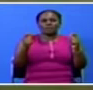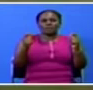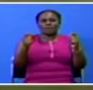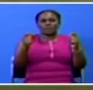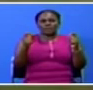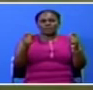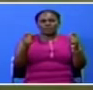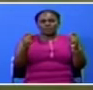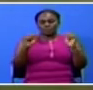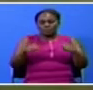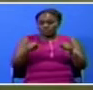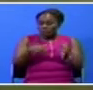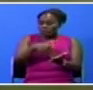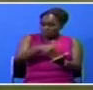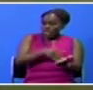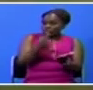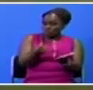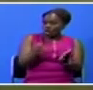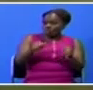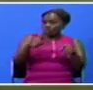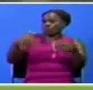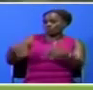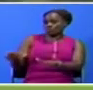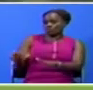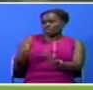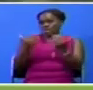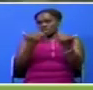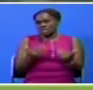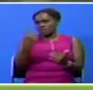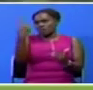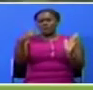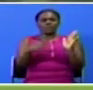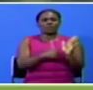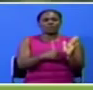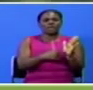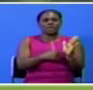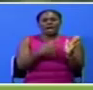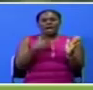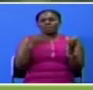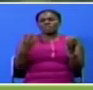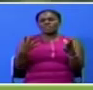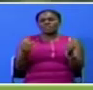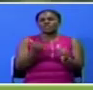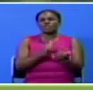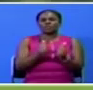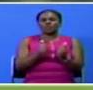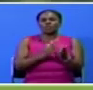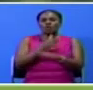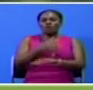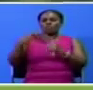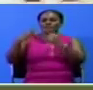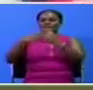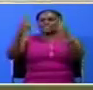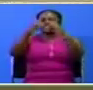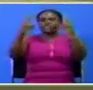bit, we can lose the opportunity, because last season we only needed 1 point. We have so many games this year. That is more than 8 international games,